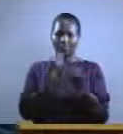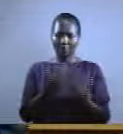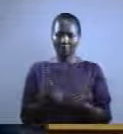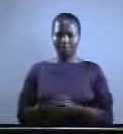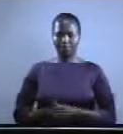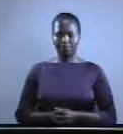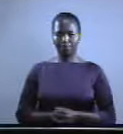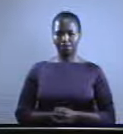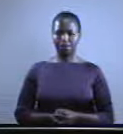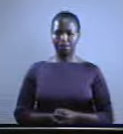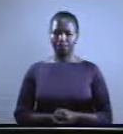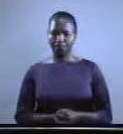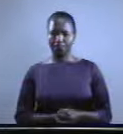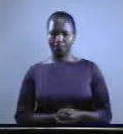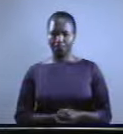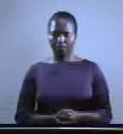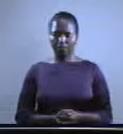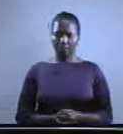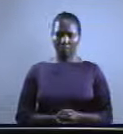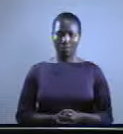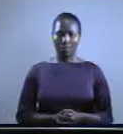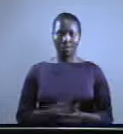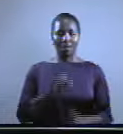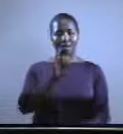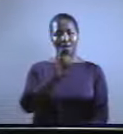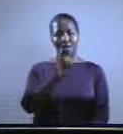Speaker. The IFP.